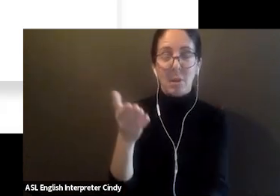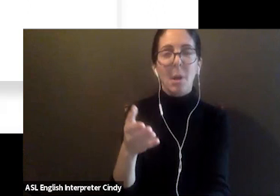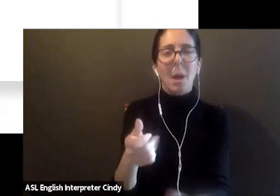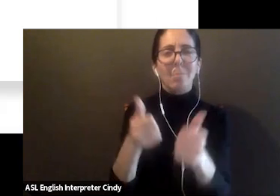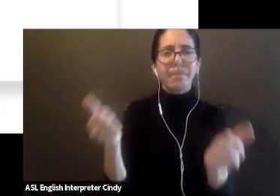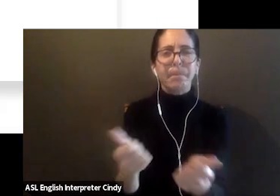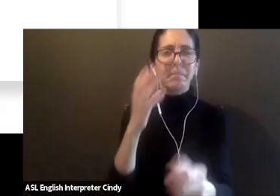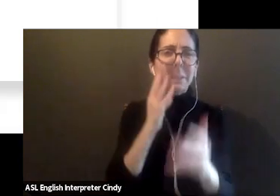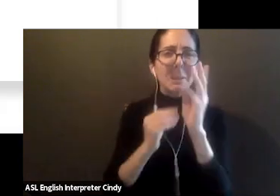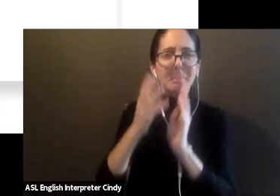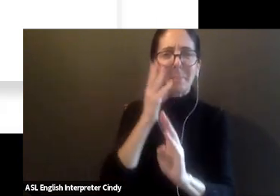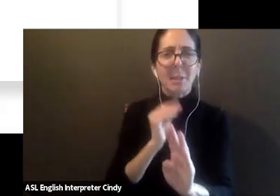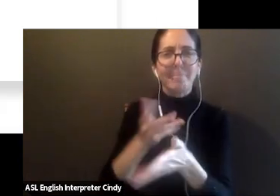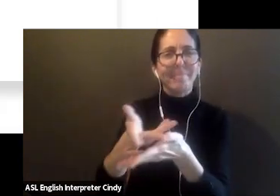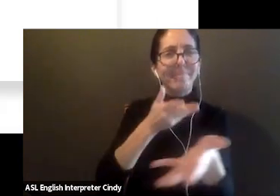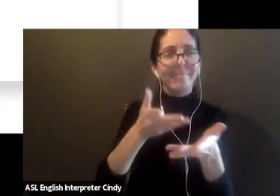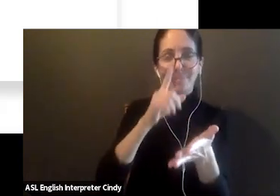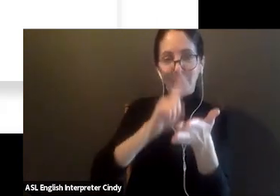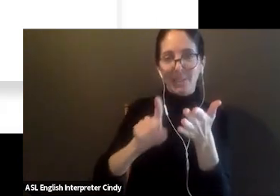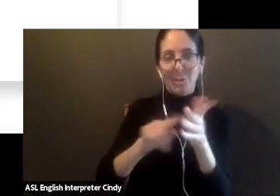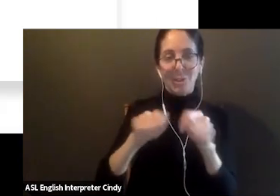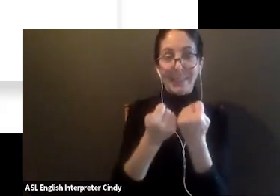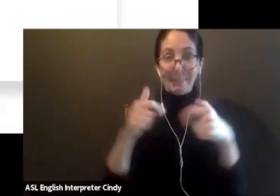extensive experiences engaging with our research team.